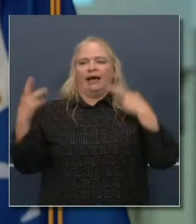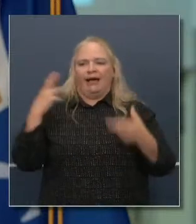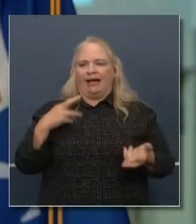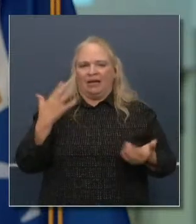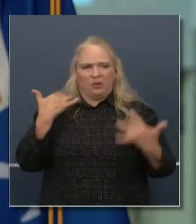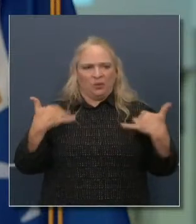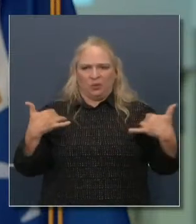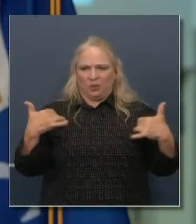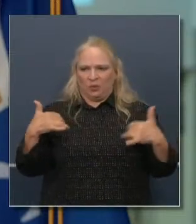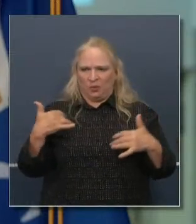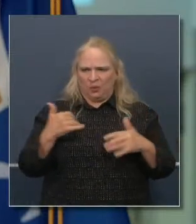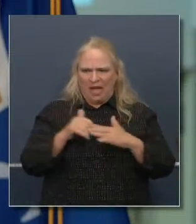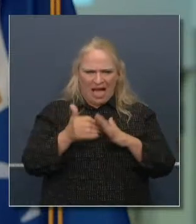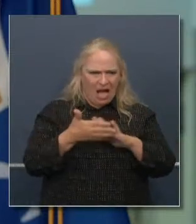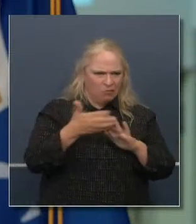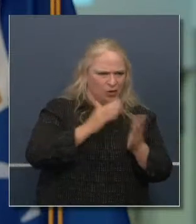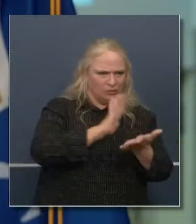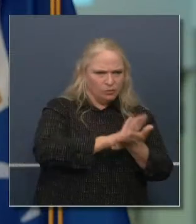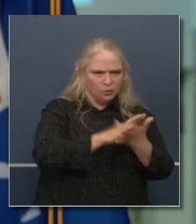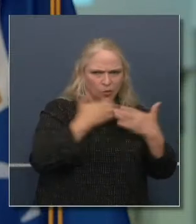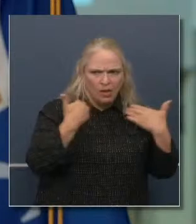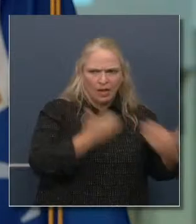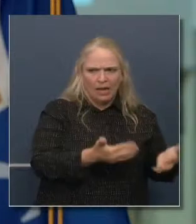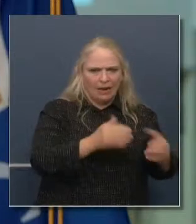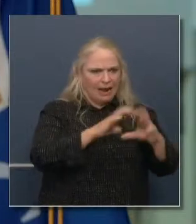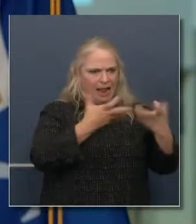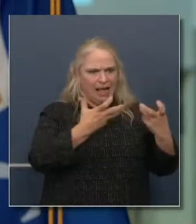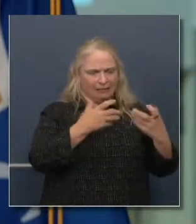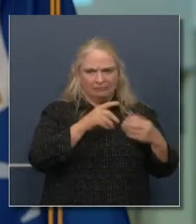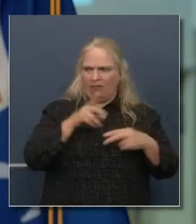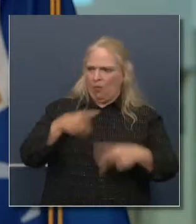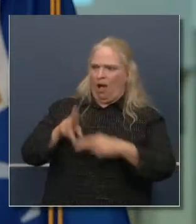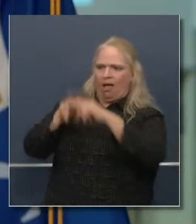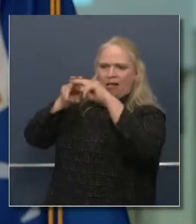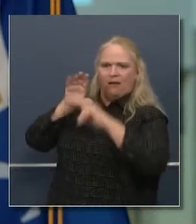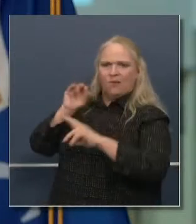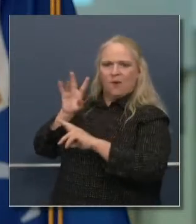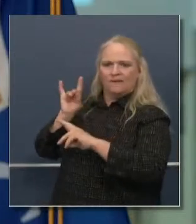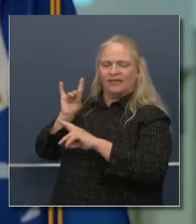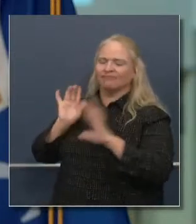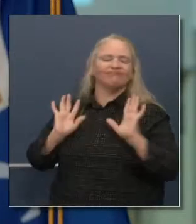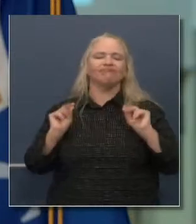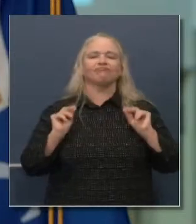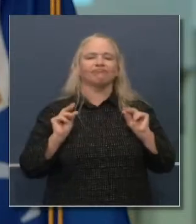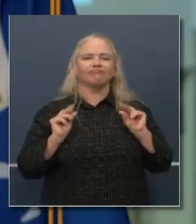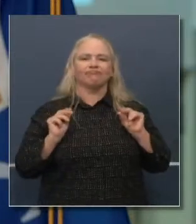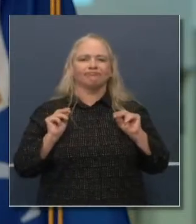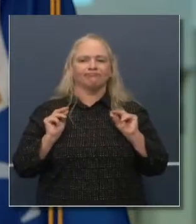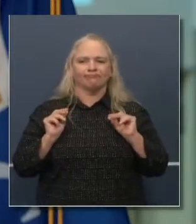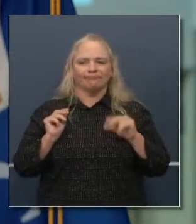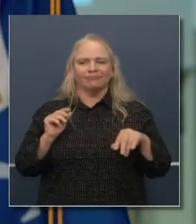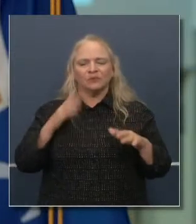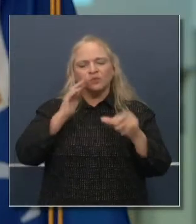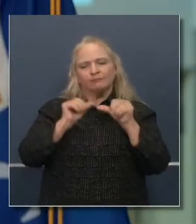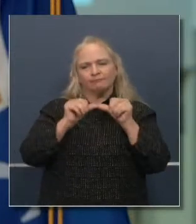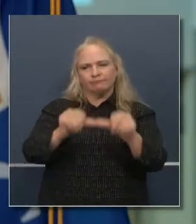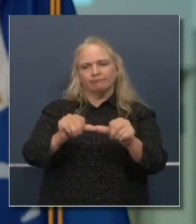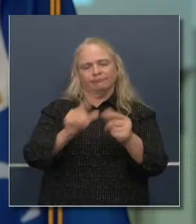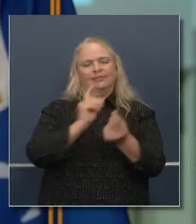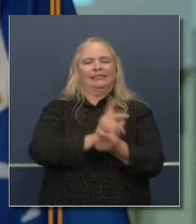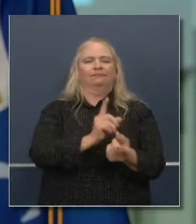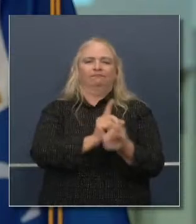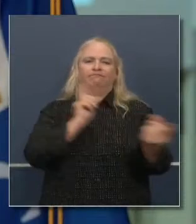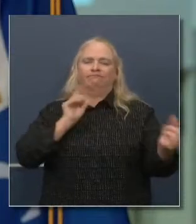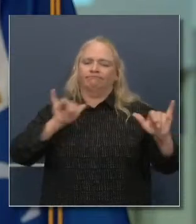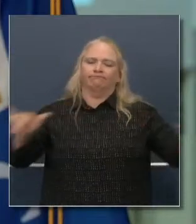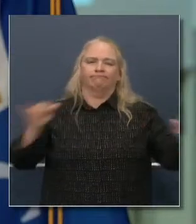they're operating, the communities that are being impacted by rates of growth, positivity, and spread of the